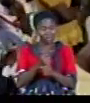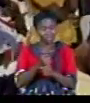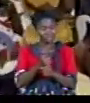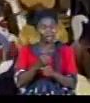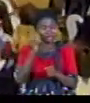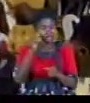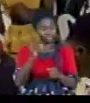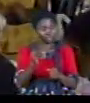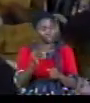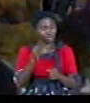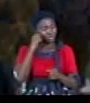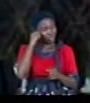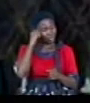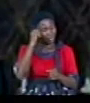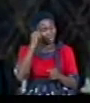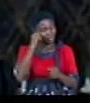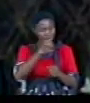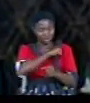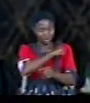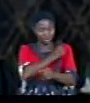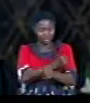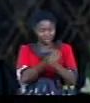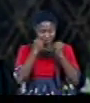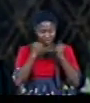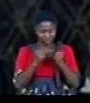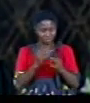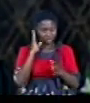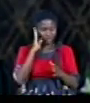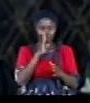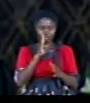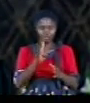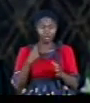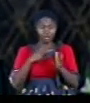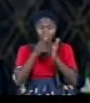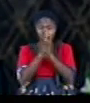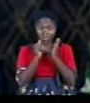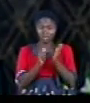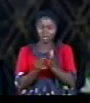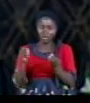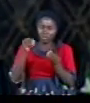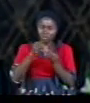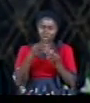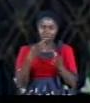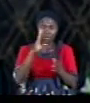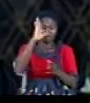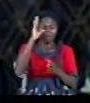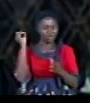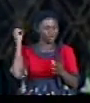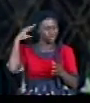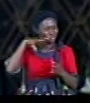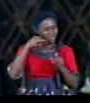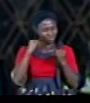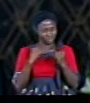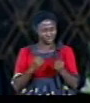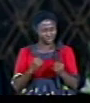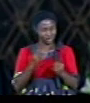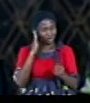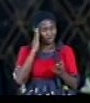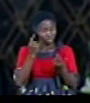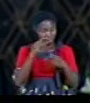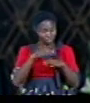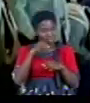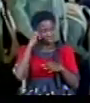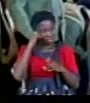that more of your grace, more of your strength, more of your enablement upon his life, in